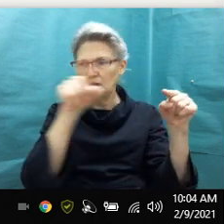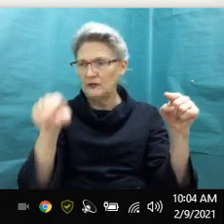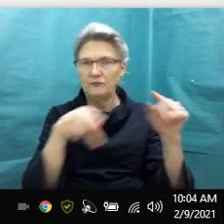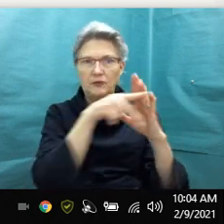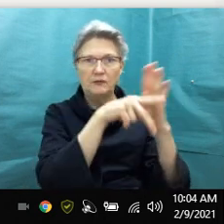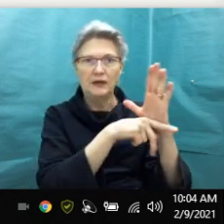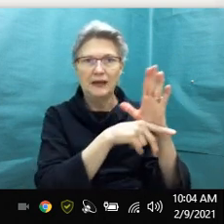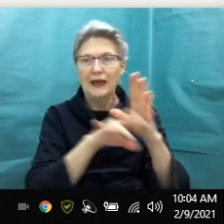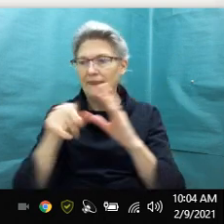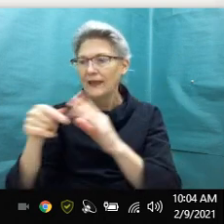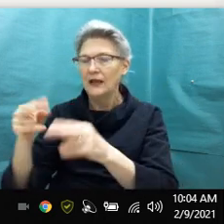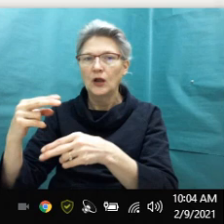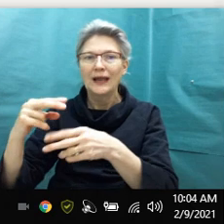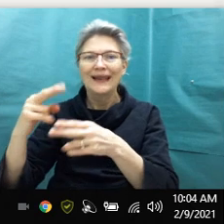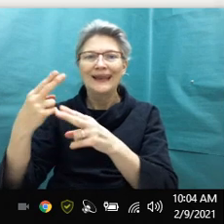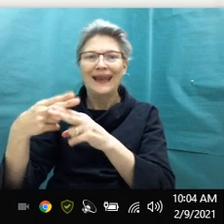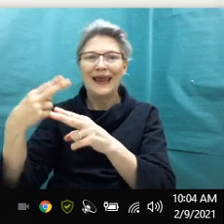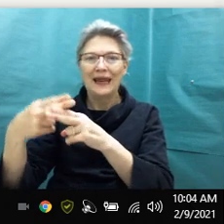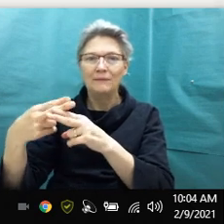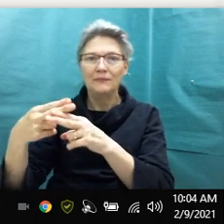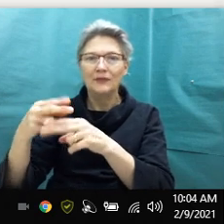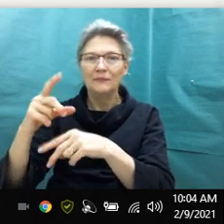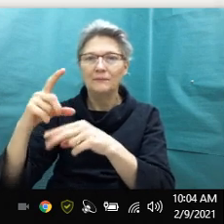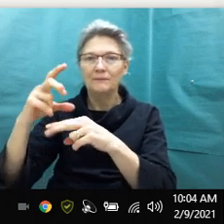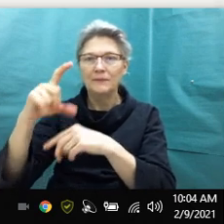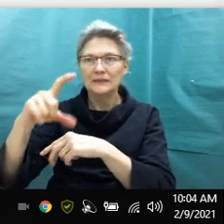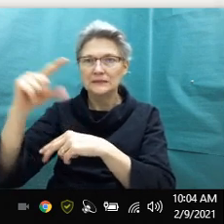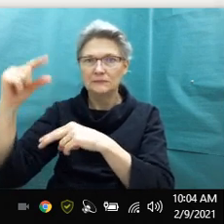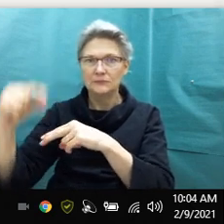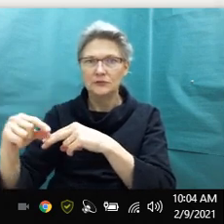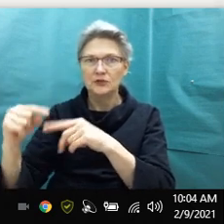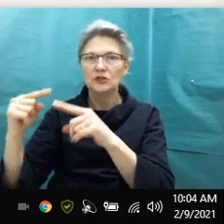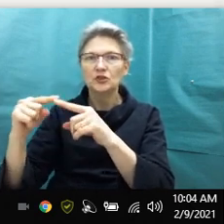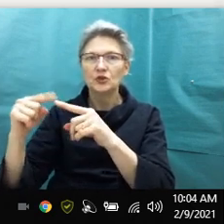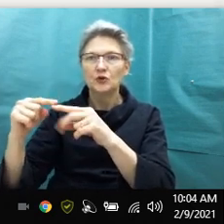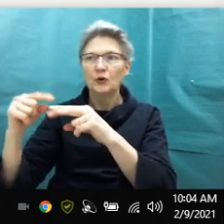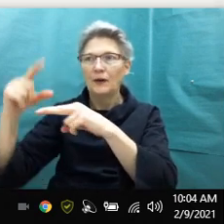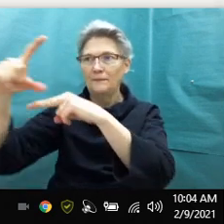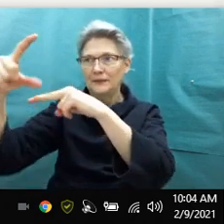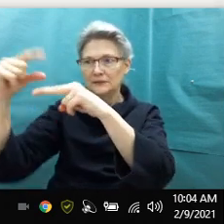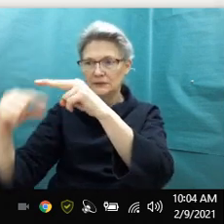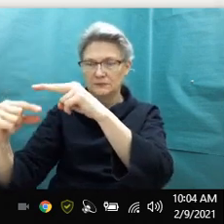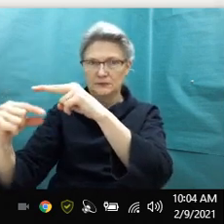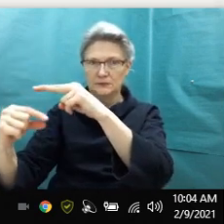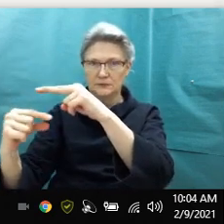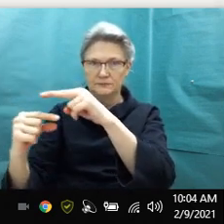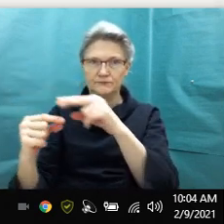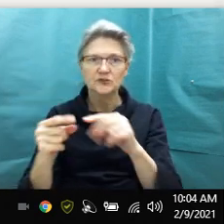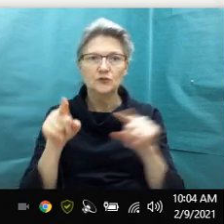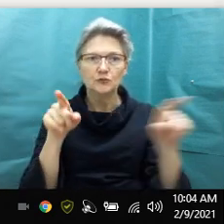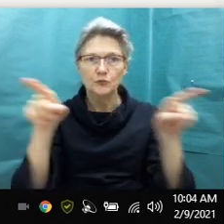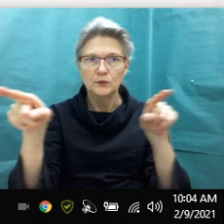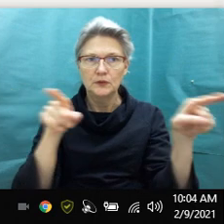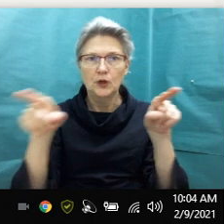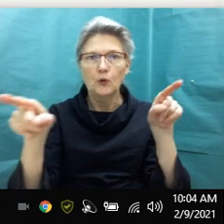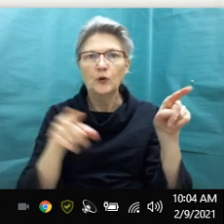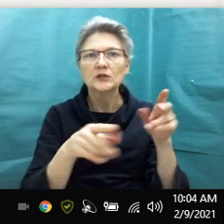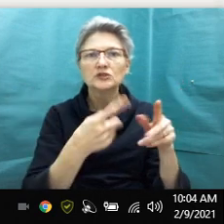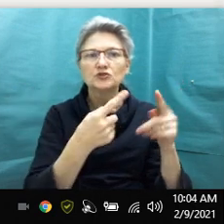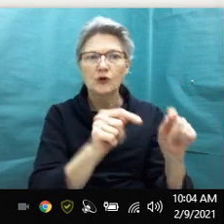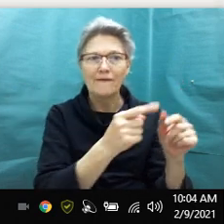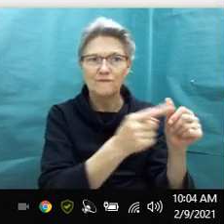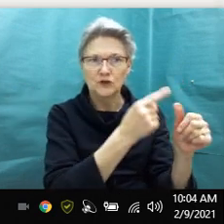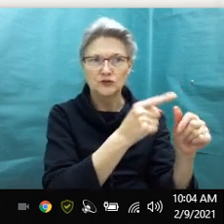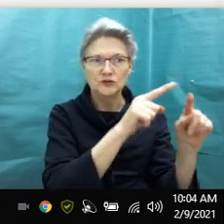those strategies so you can see what you're most comfortable with. So first I'm going to solve this using the distributive property. So the